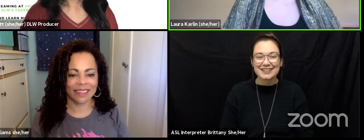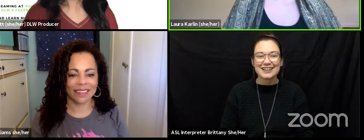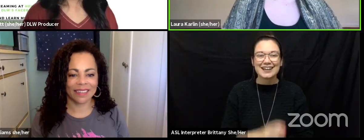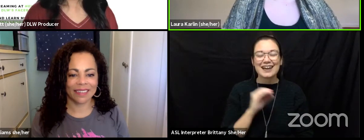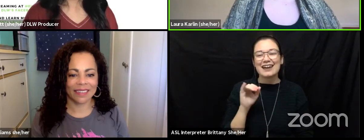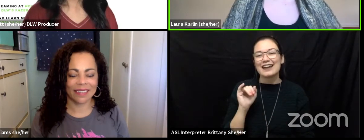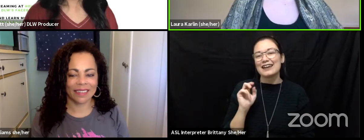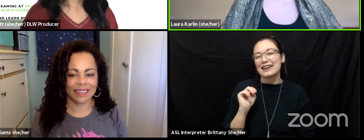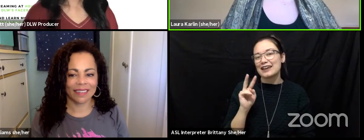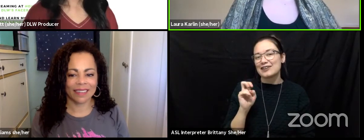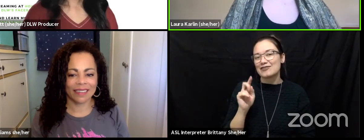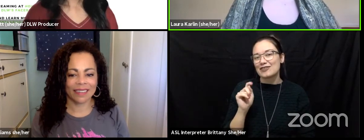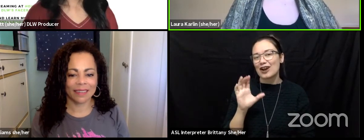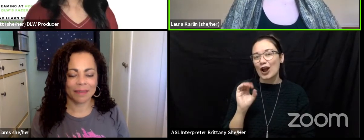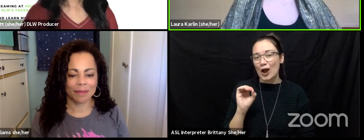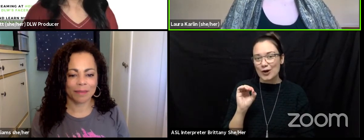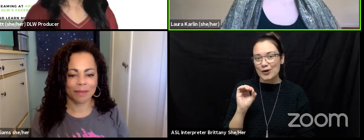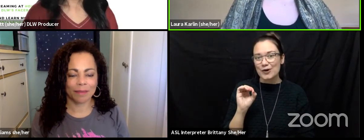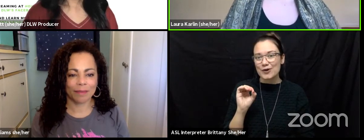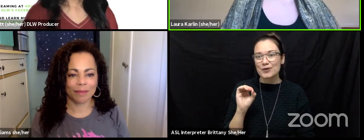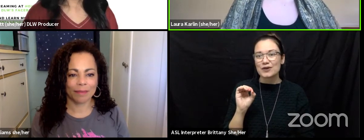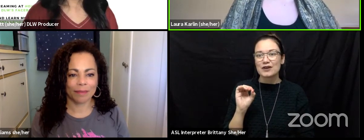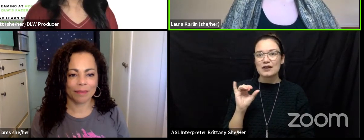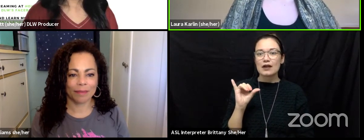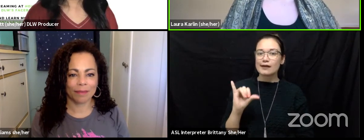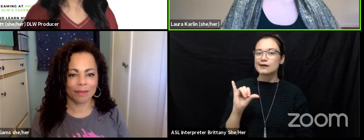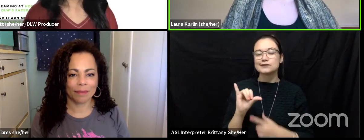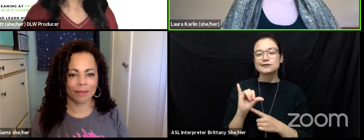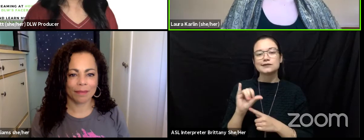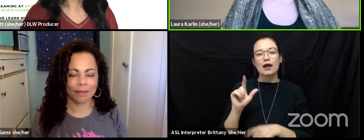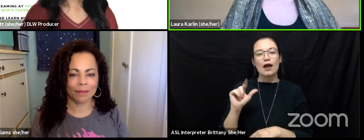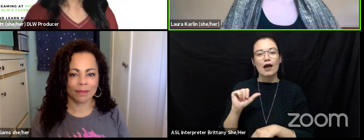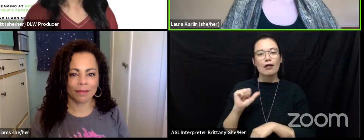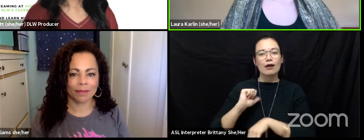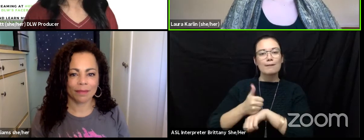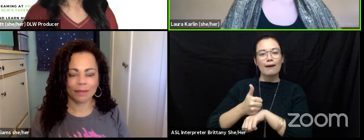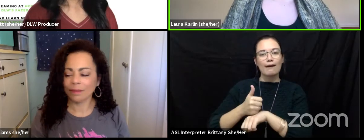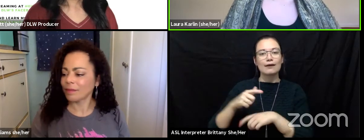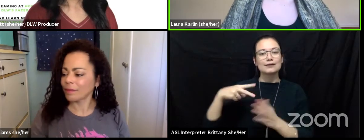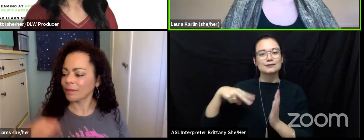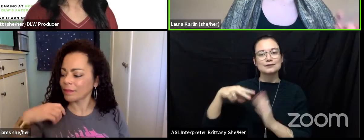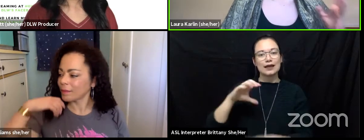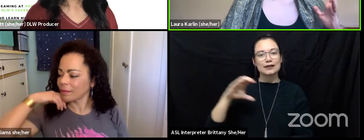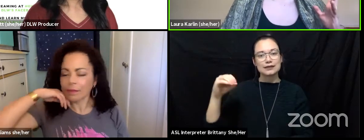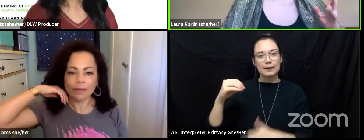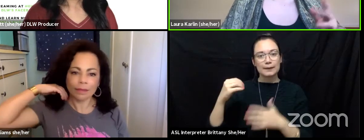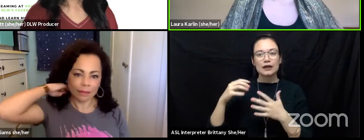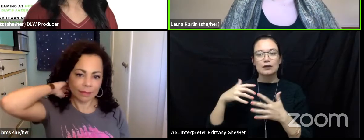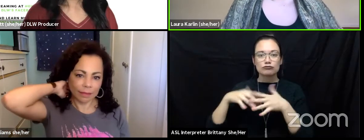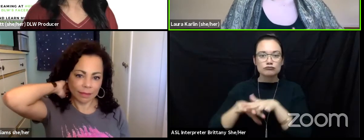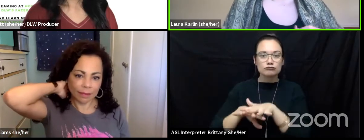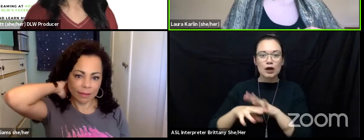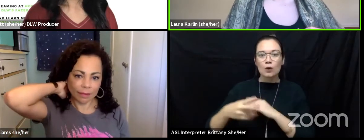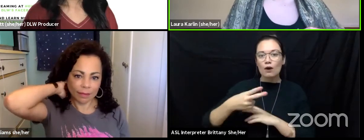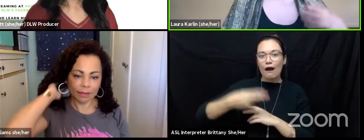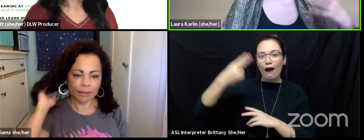Invertigo is a local, it's a Los Angeles-based dance company. We blend high impact,